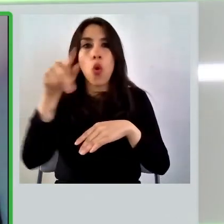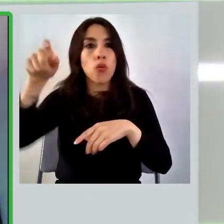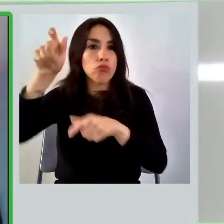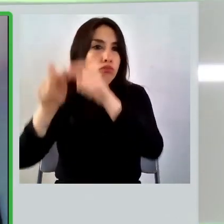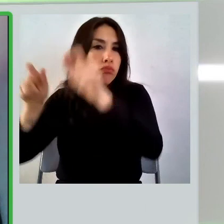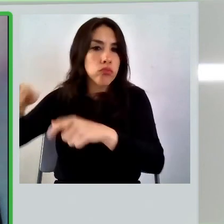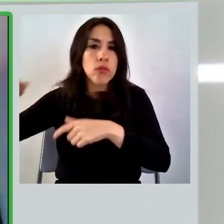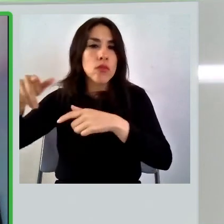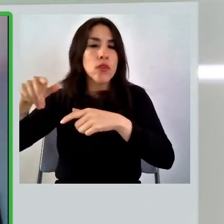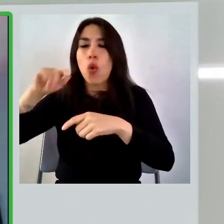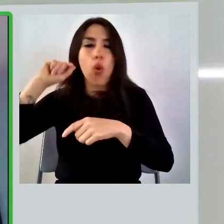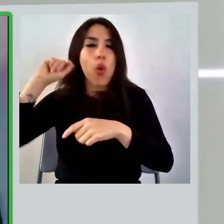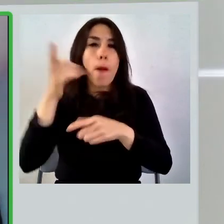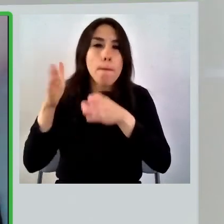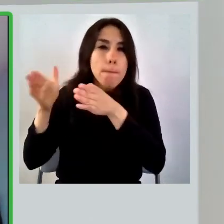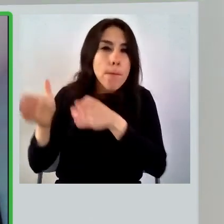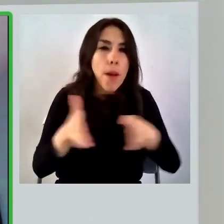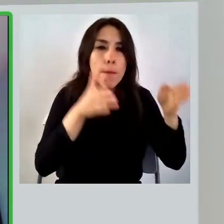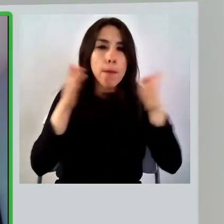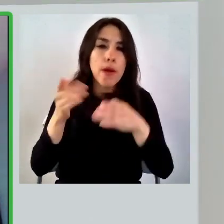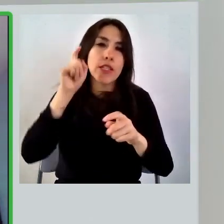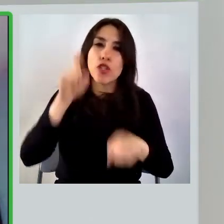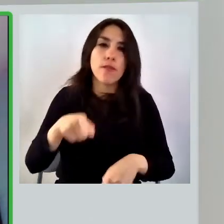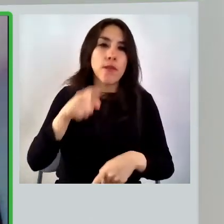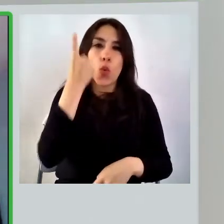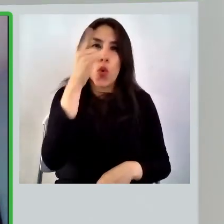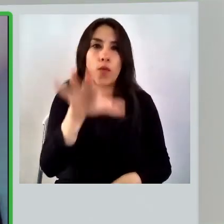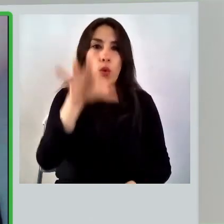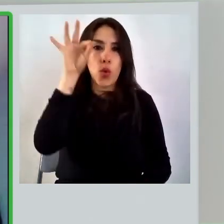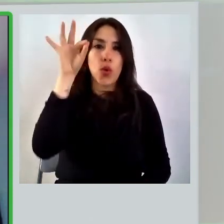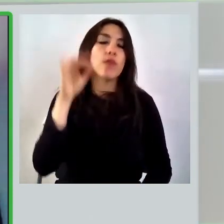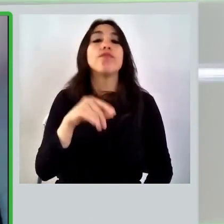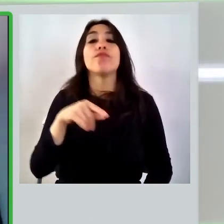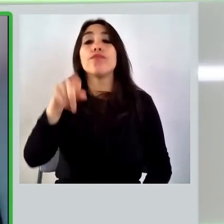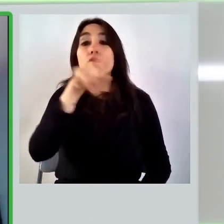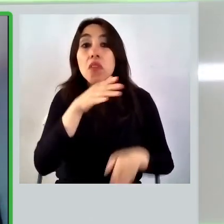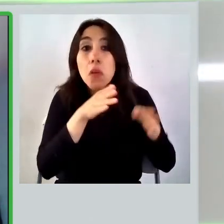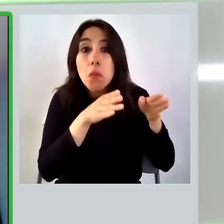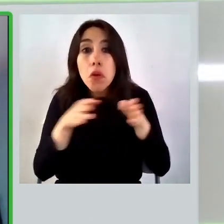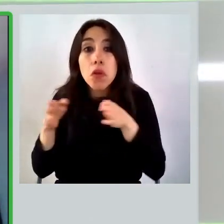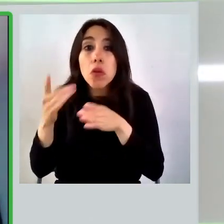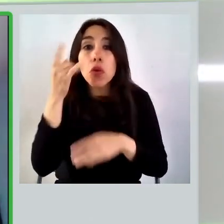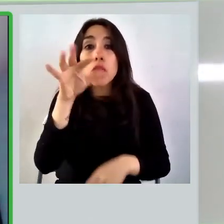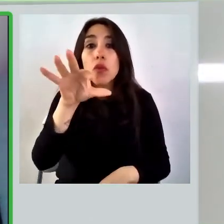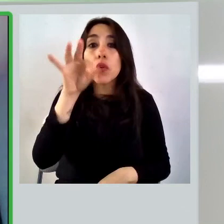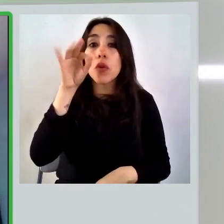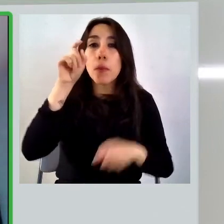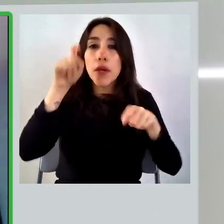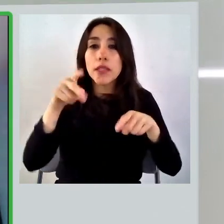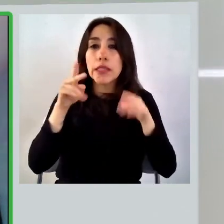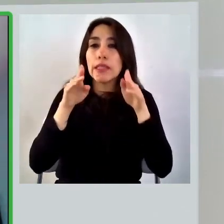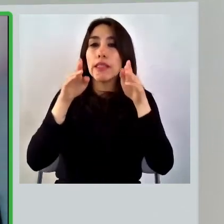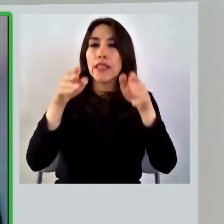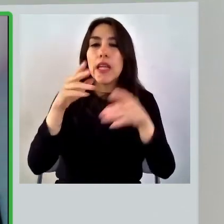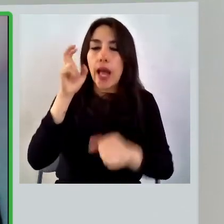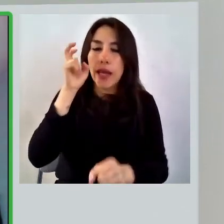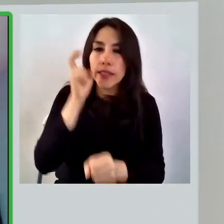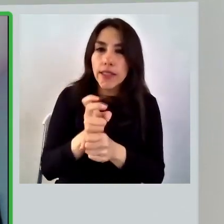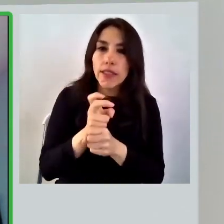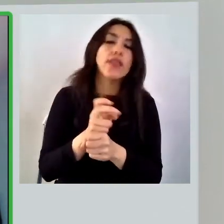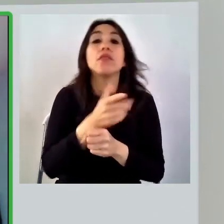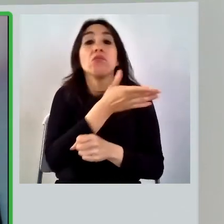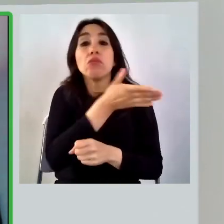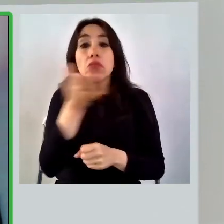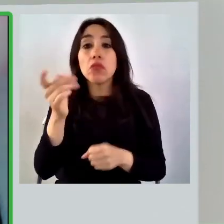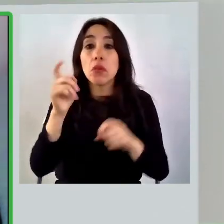prepared to make bold decisions and to engage your leadership in those decisions. And again, where you have